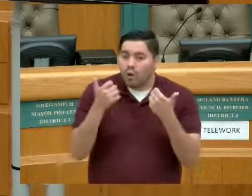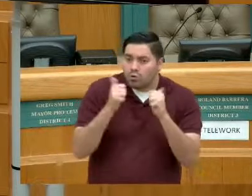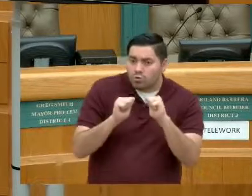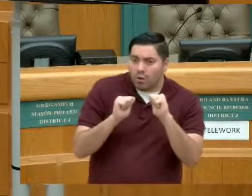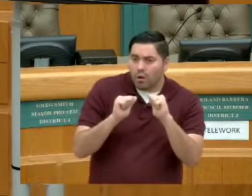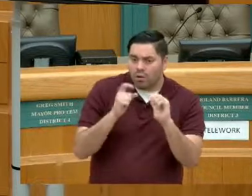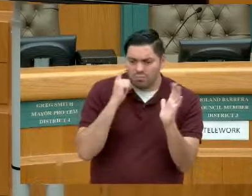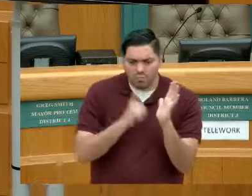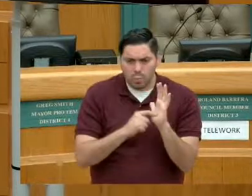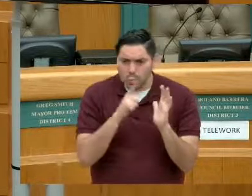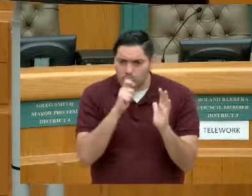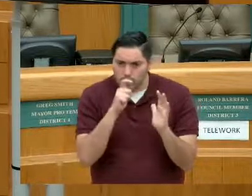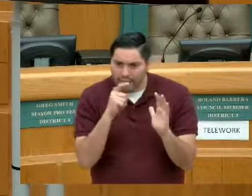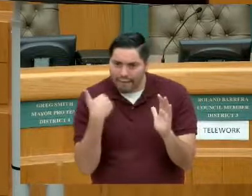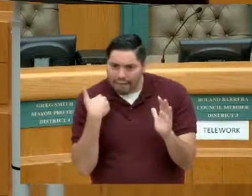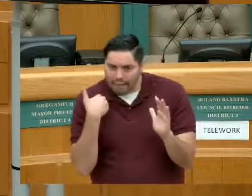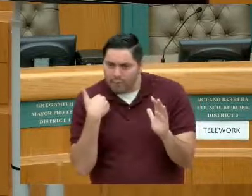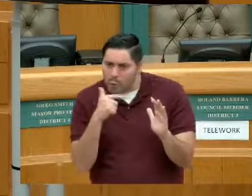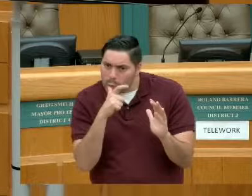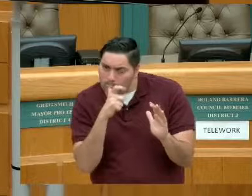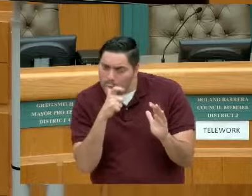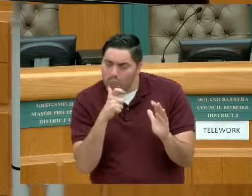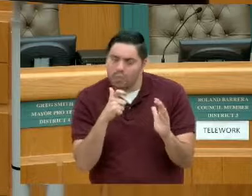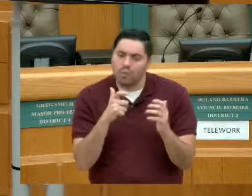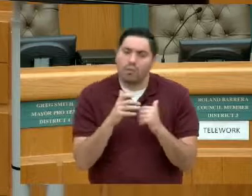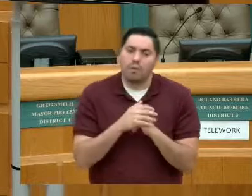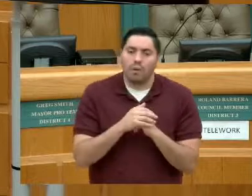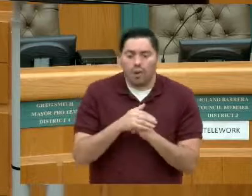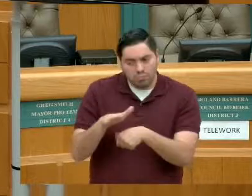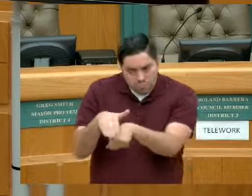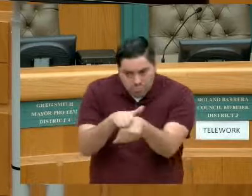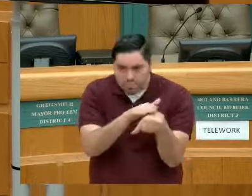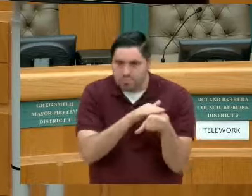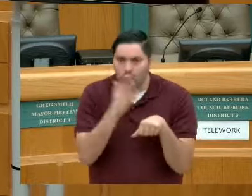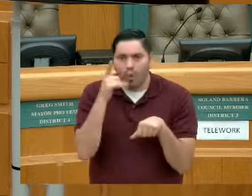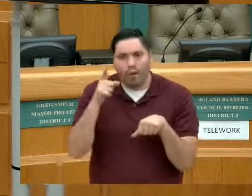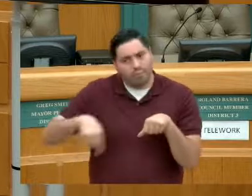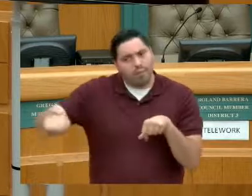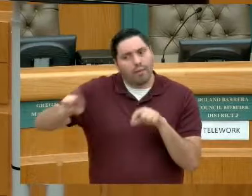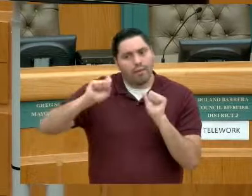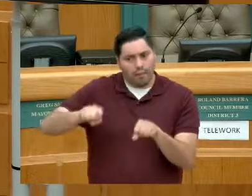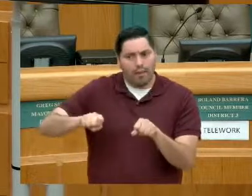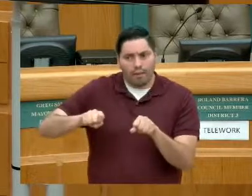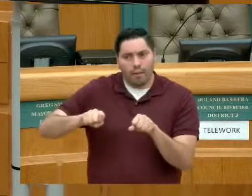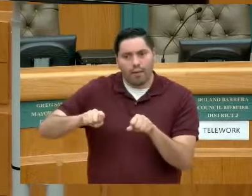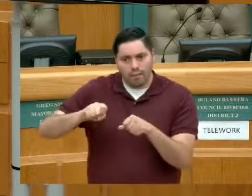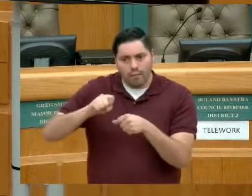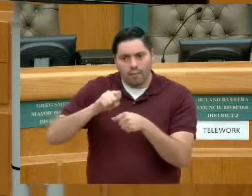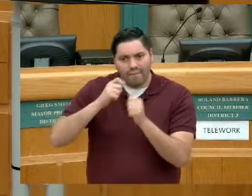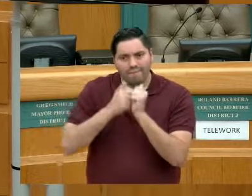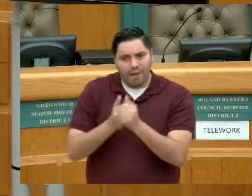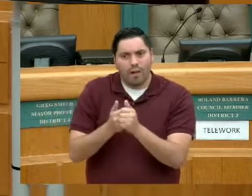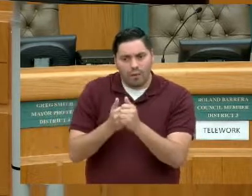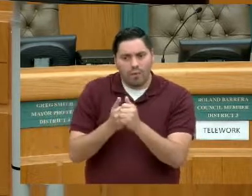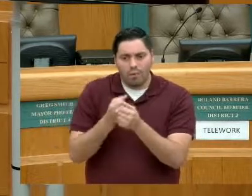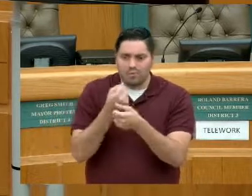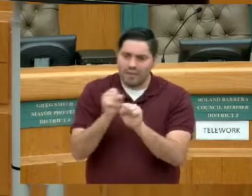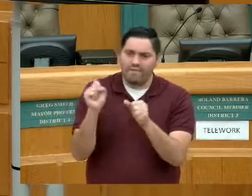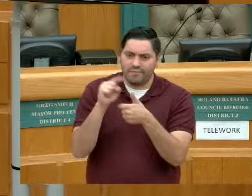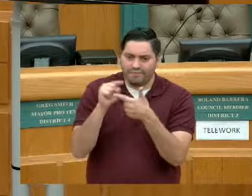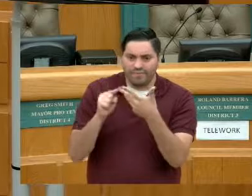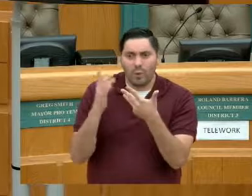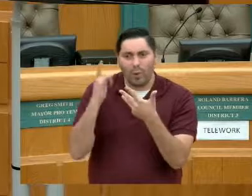that testing. We want to try to identify those that have it or the carriers and advise them so they can take the